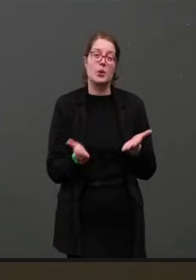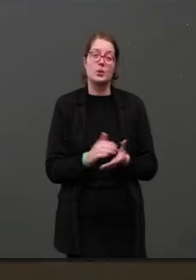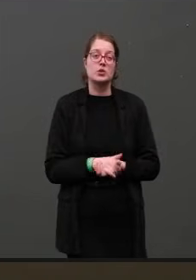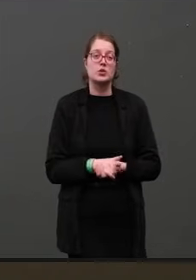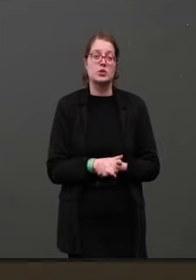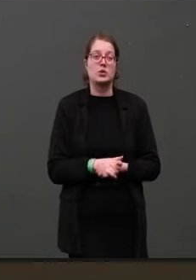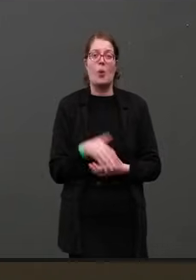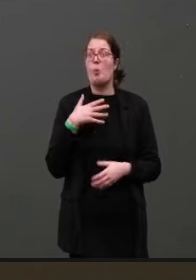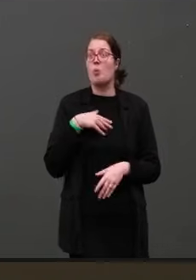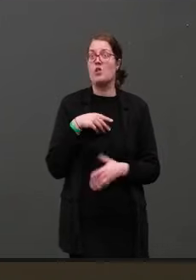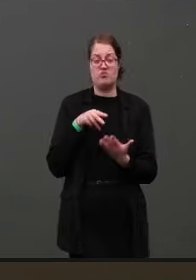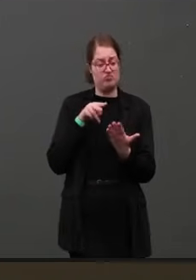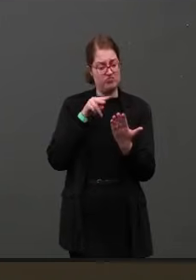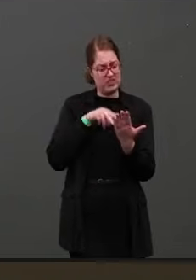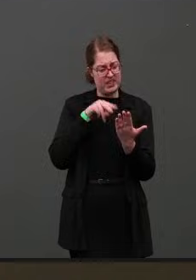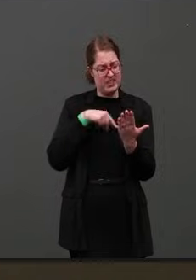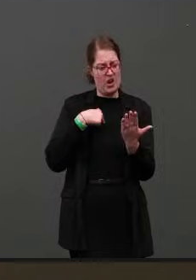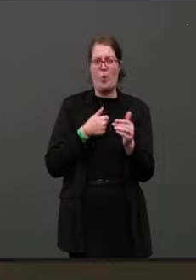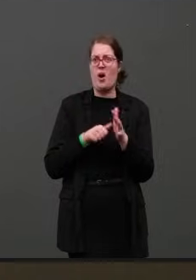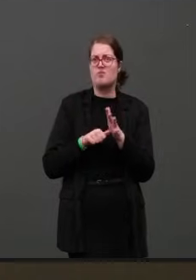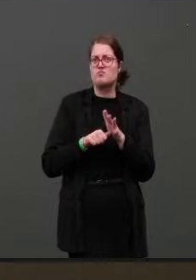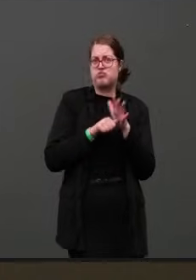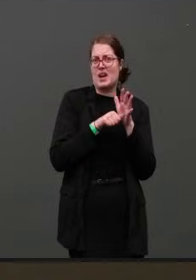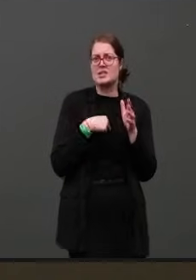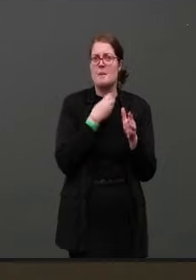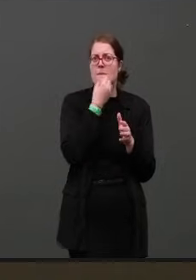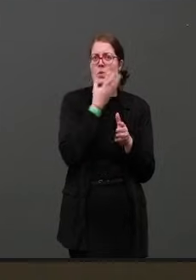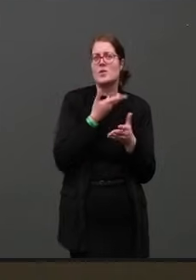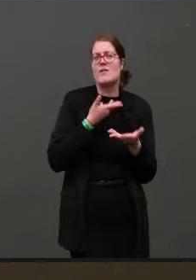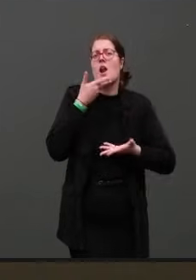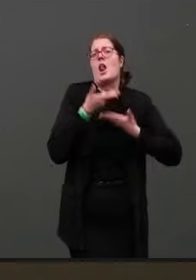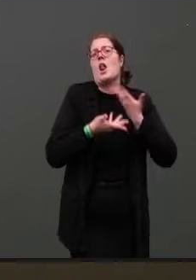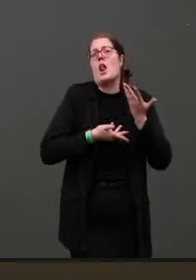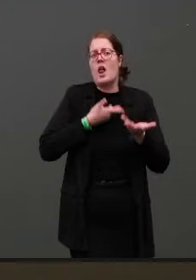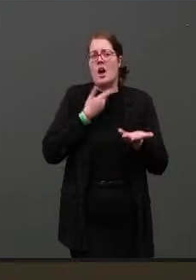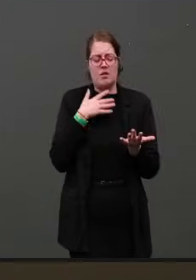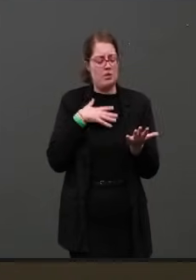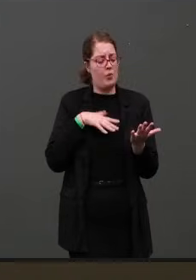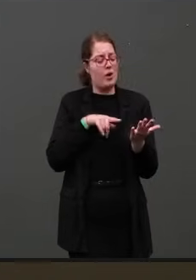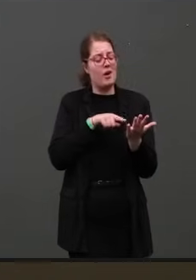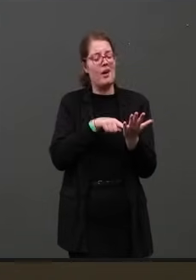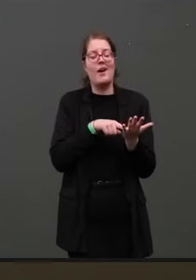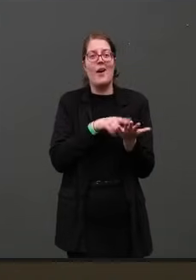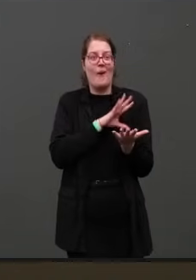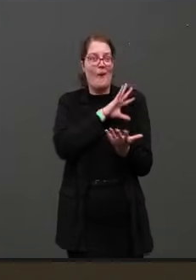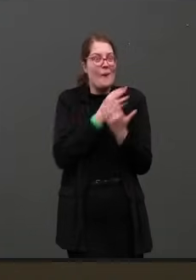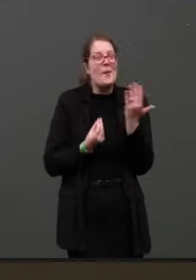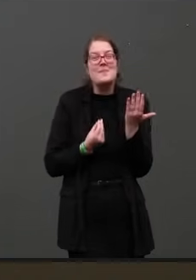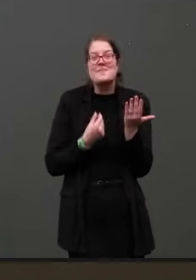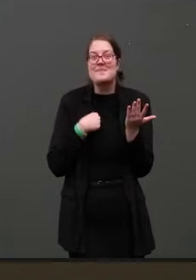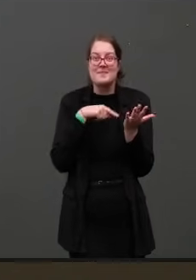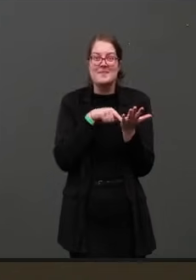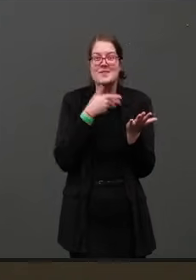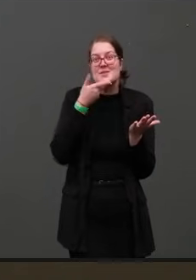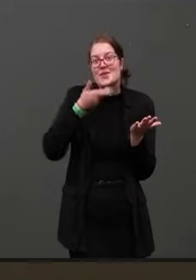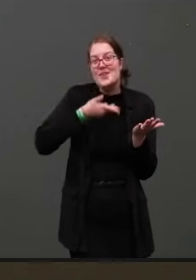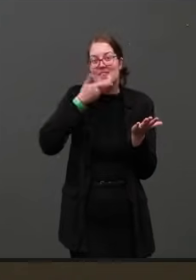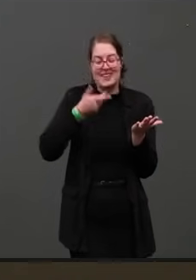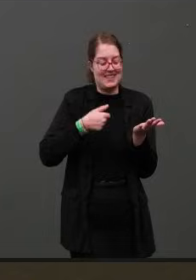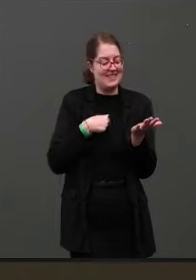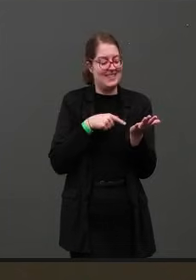be impressed by my beautiful prose. I want them to be completely wrapped up by the story and with its